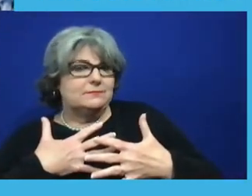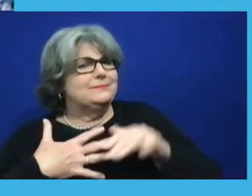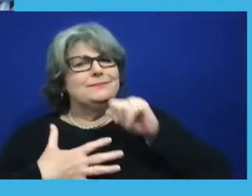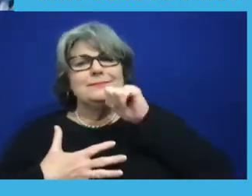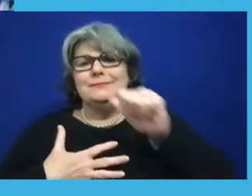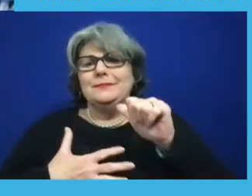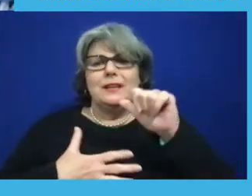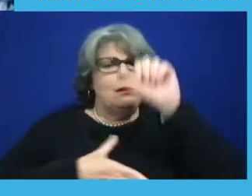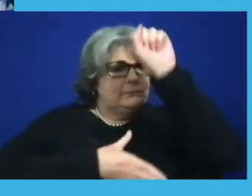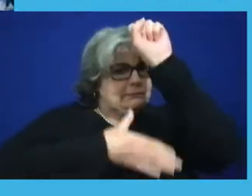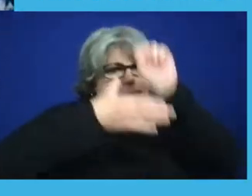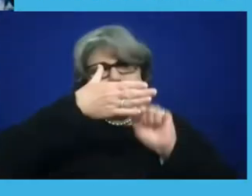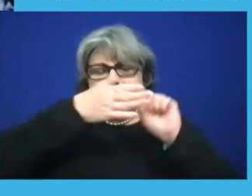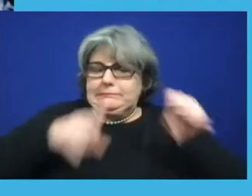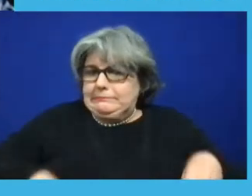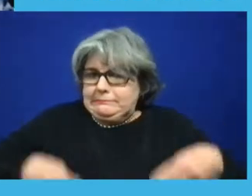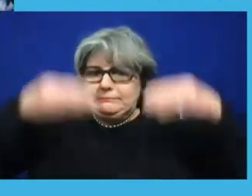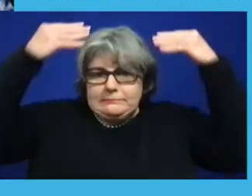So if you're scared,